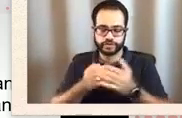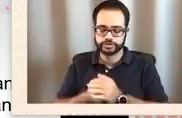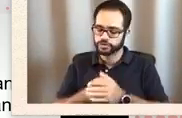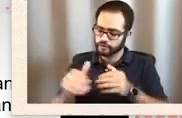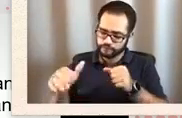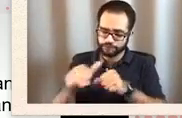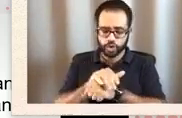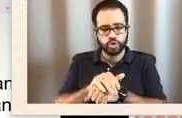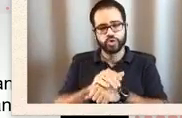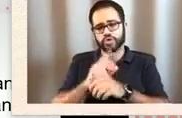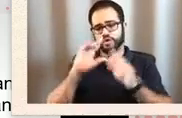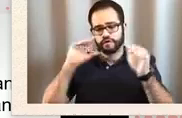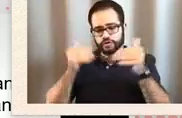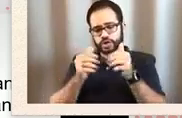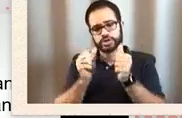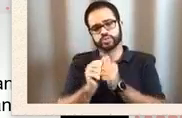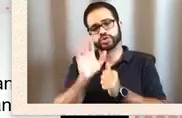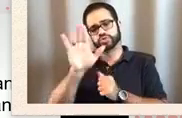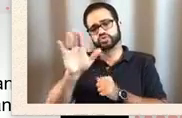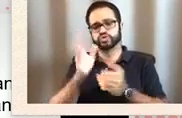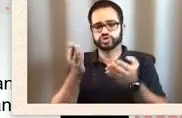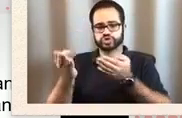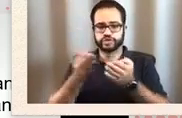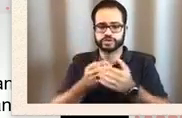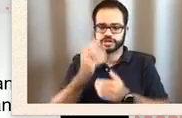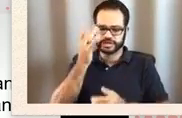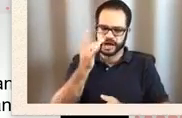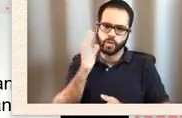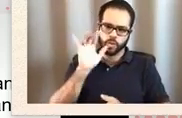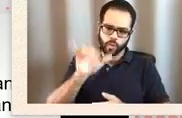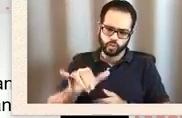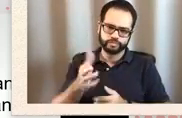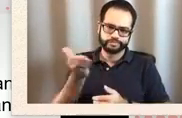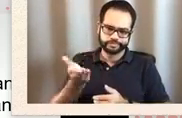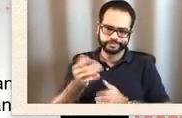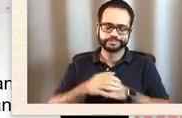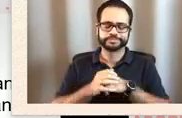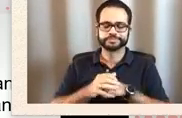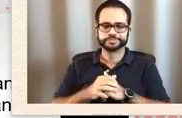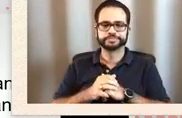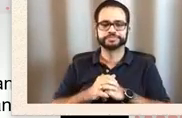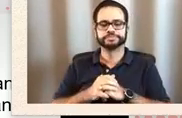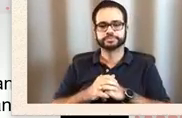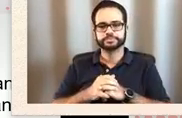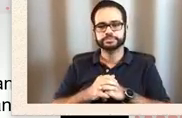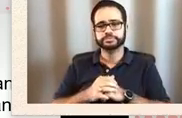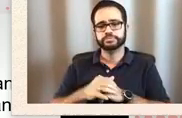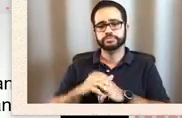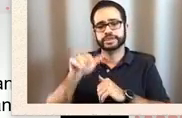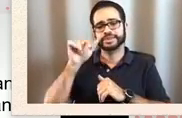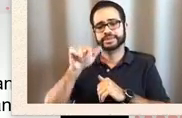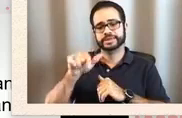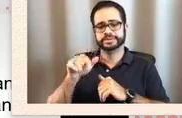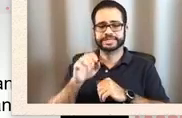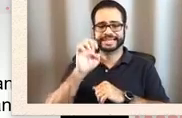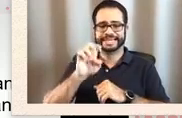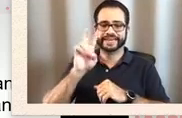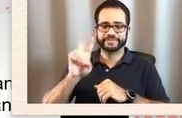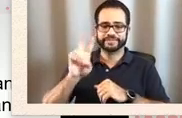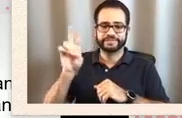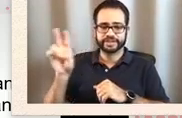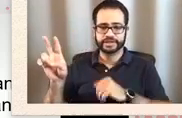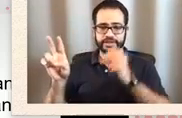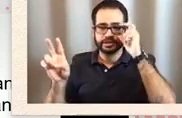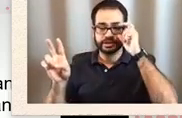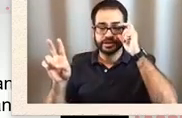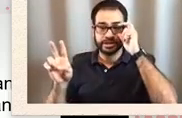attention on you, which is really why they're there. They are there for you. So this electronic visit verification does